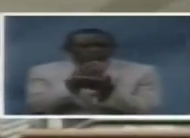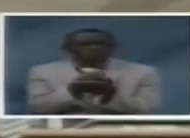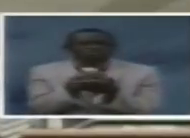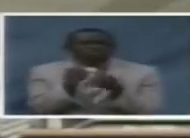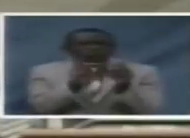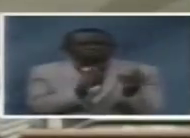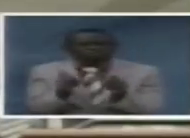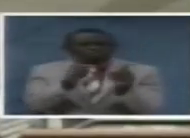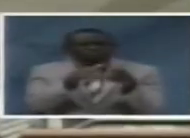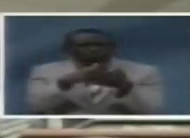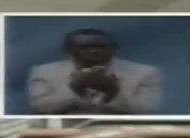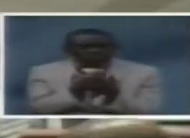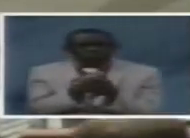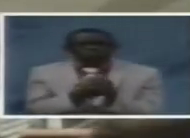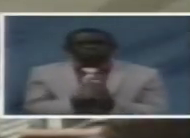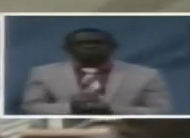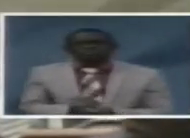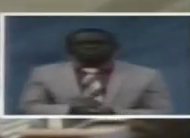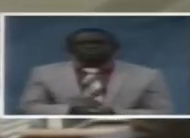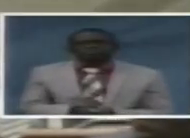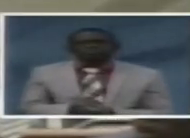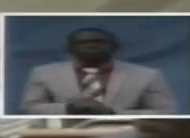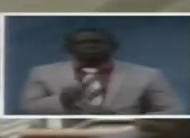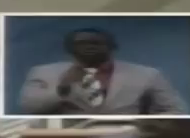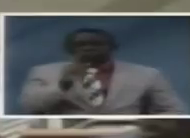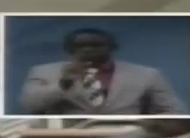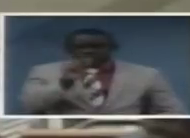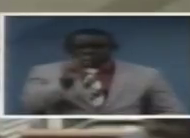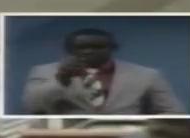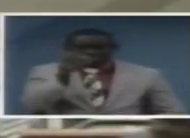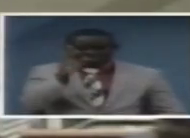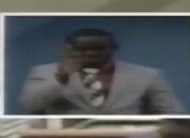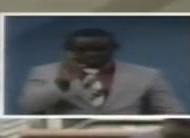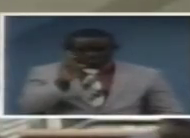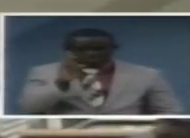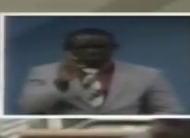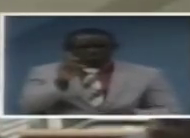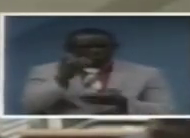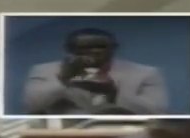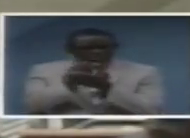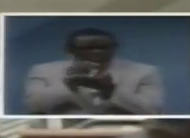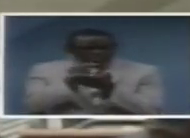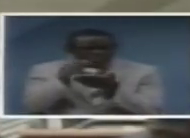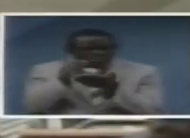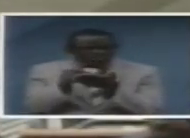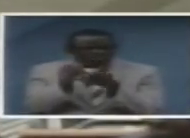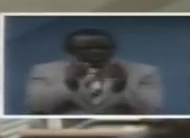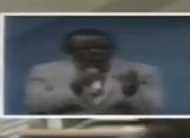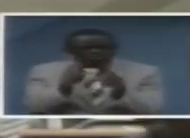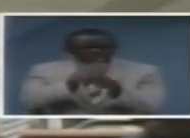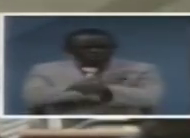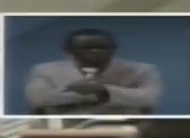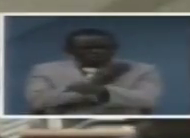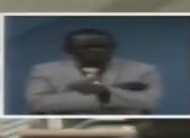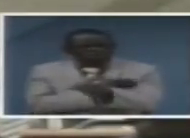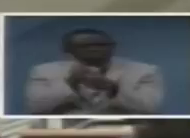performance. The monetary performance in 2017 has been positive. The exchange